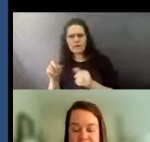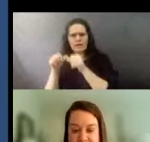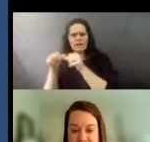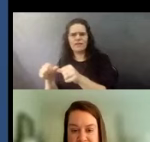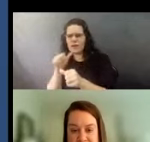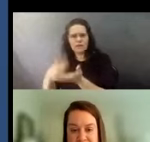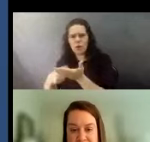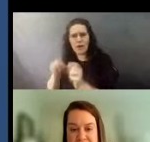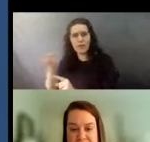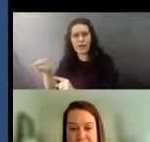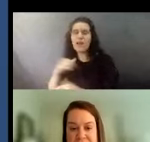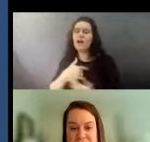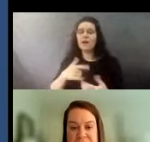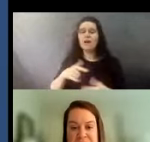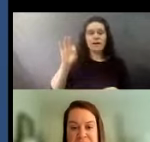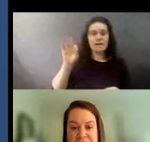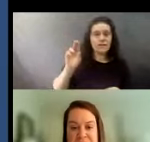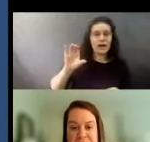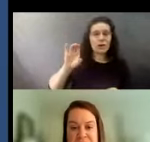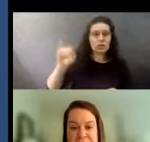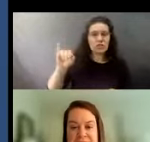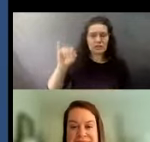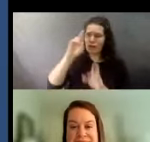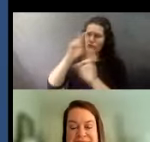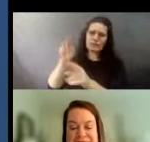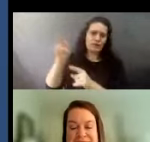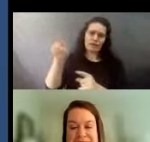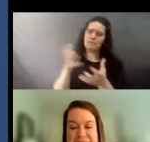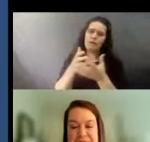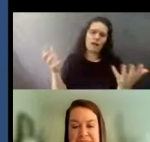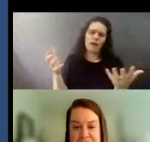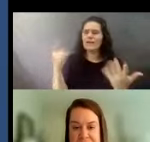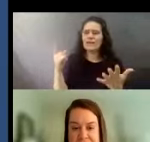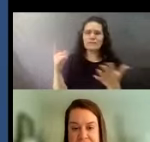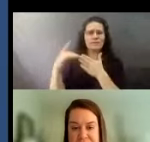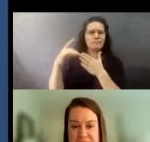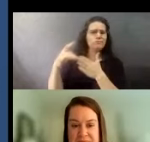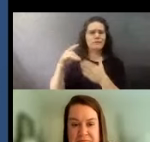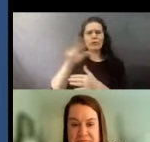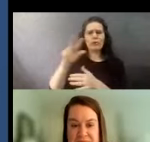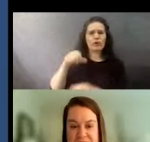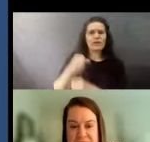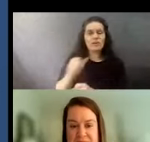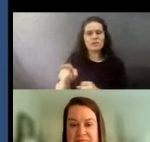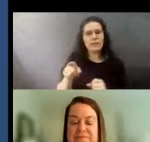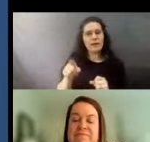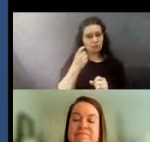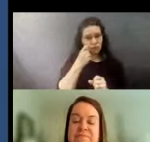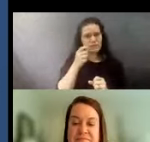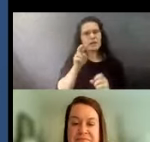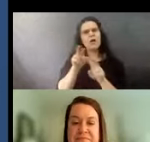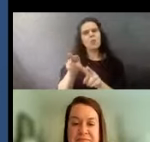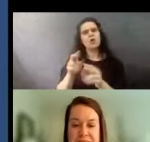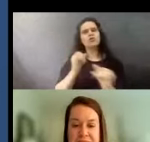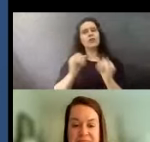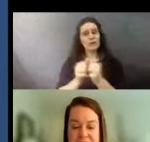an infectious disease leader for 30 years, not just the last couple of years. But I saw an interview with him and he didn't even mention long COVID. And it